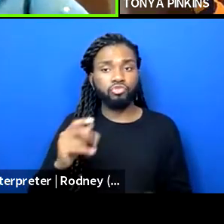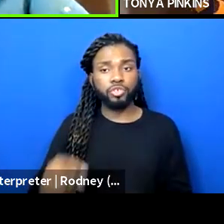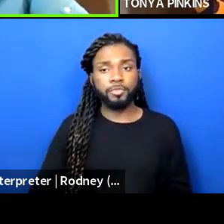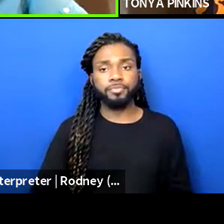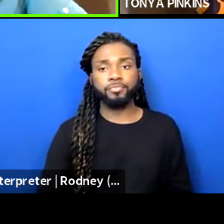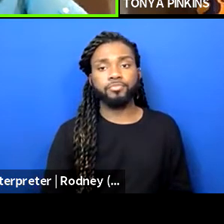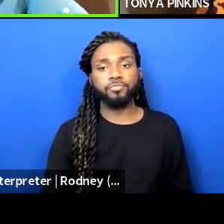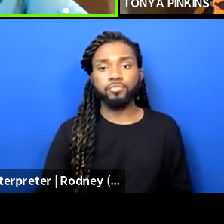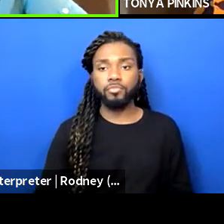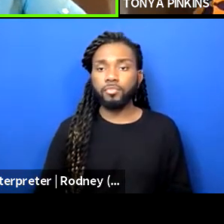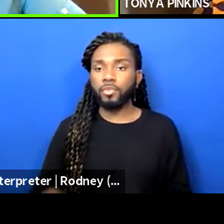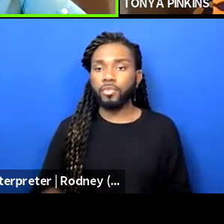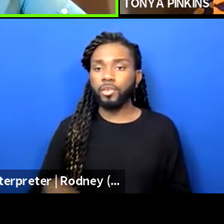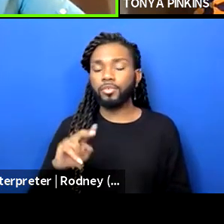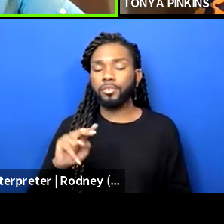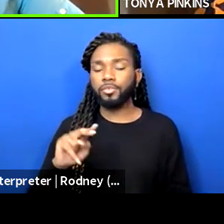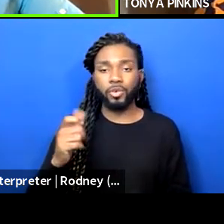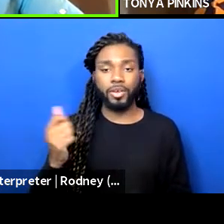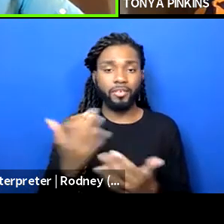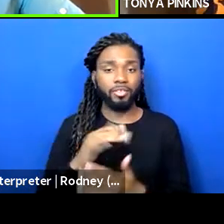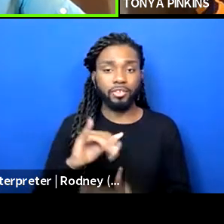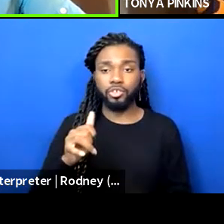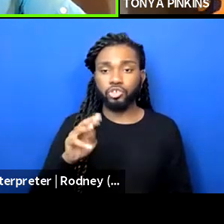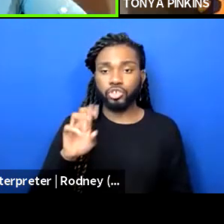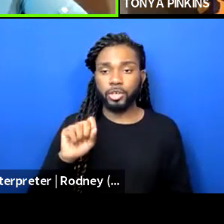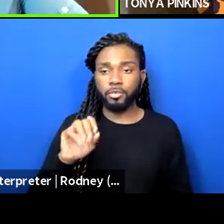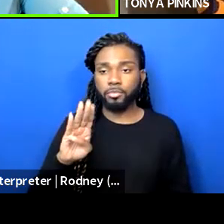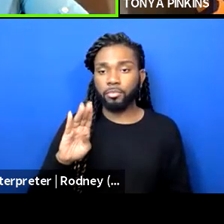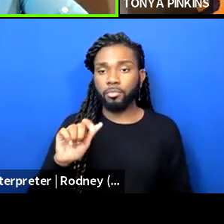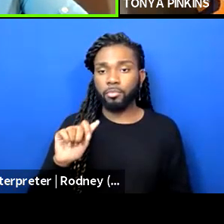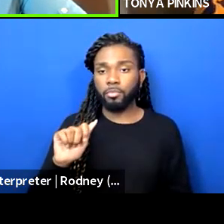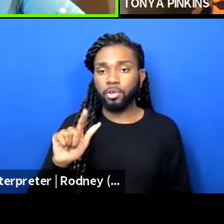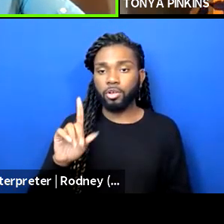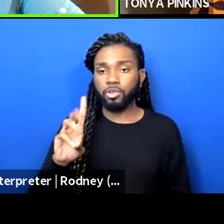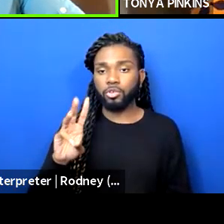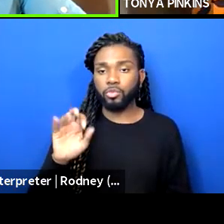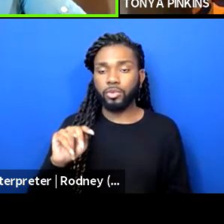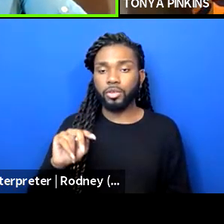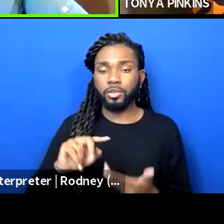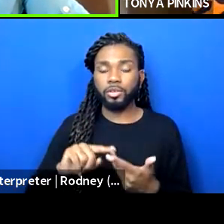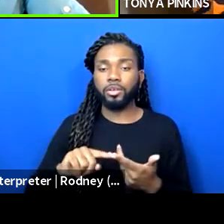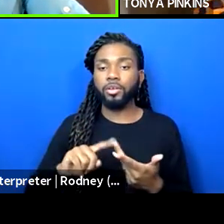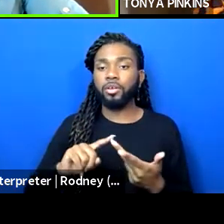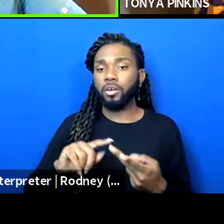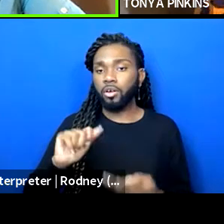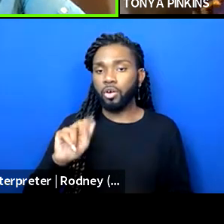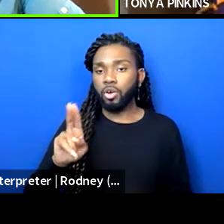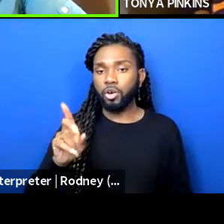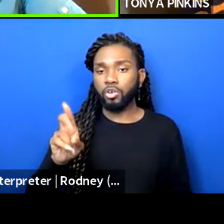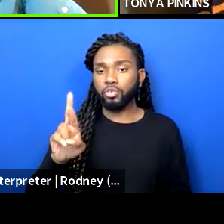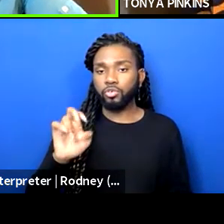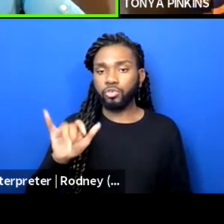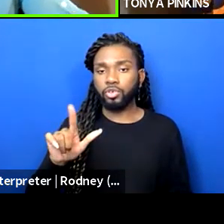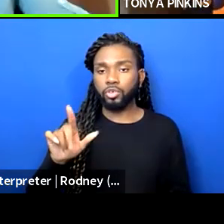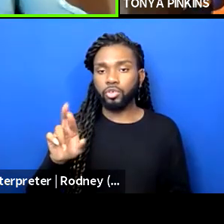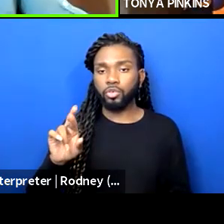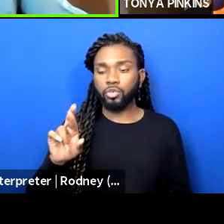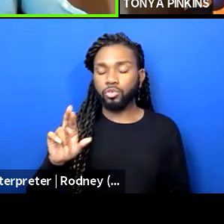Everything James Baldwin, everything Audre Lorde. I mean, I think Audre Lorde is revisiting Audre Lorde is a great primer for this